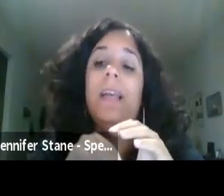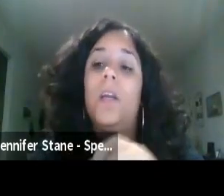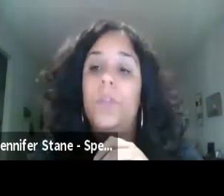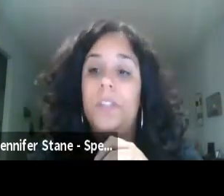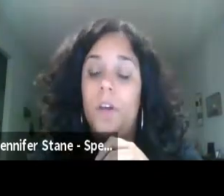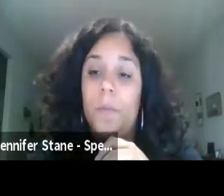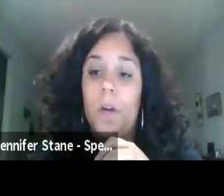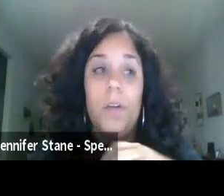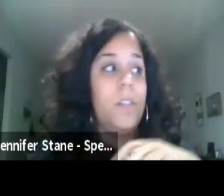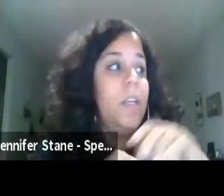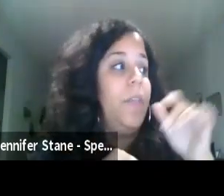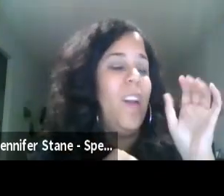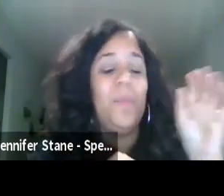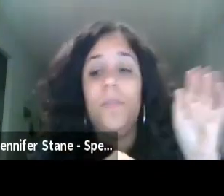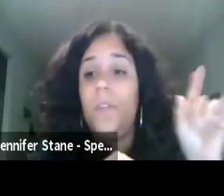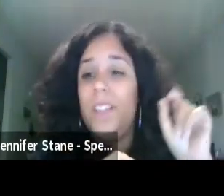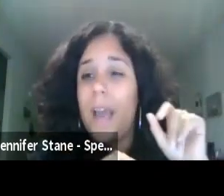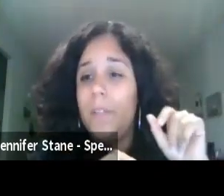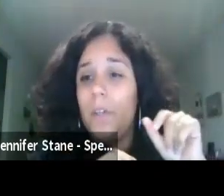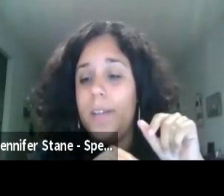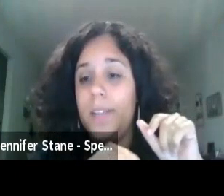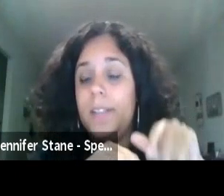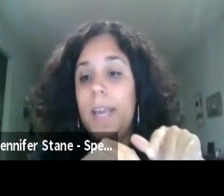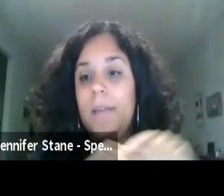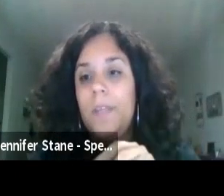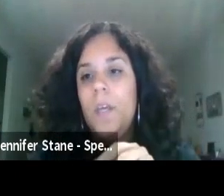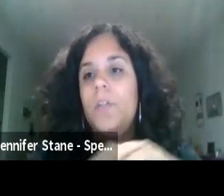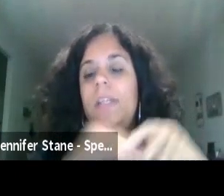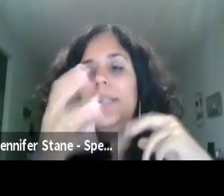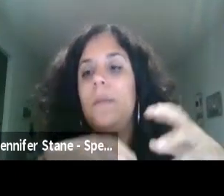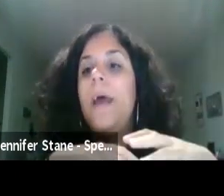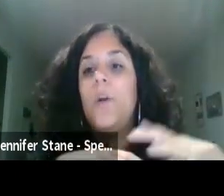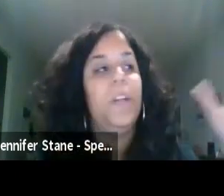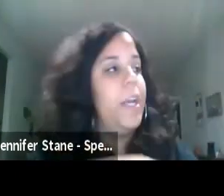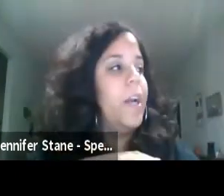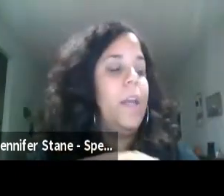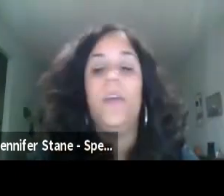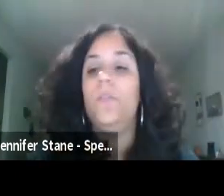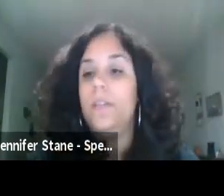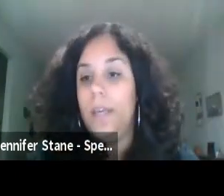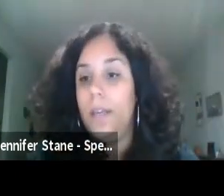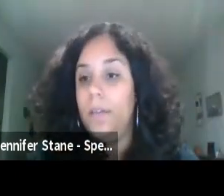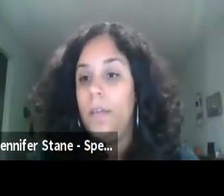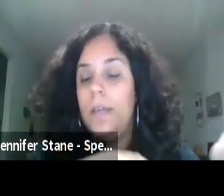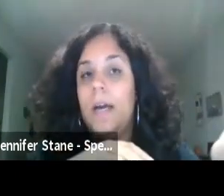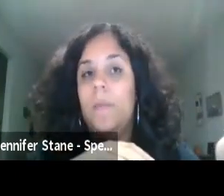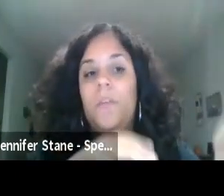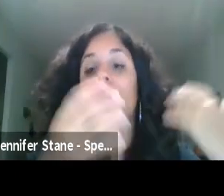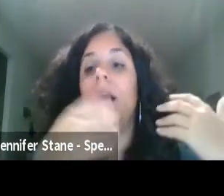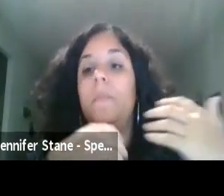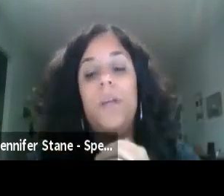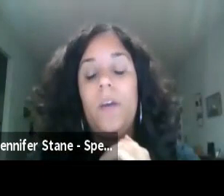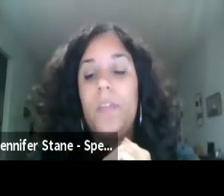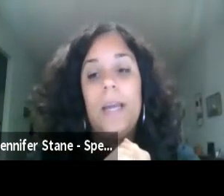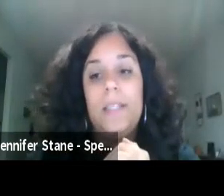hopefully find inclusive health partners that help to fill these gaps across the state, so that it doesn't matter which area that you live in. If